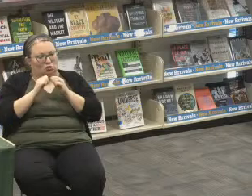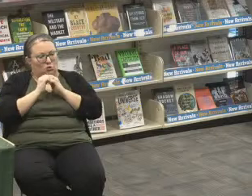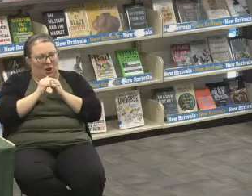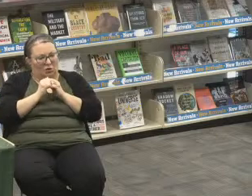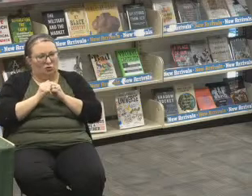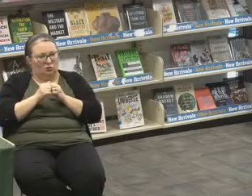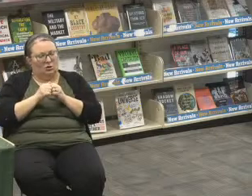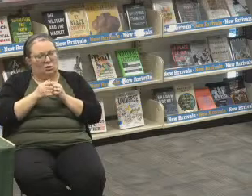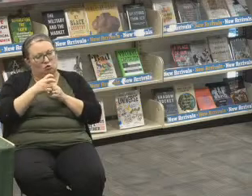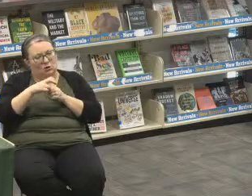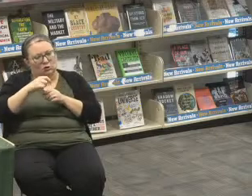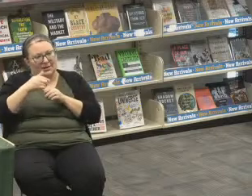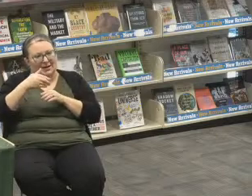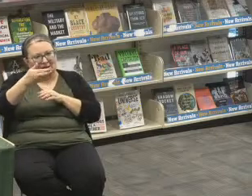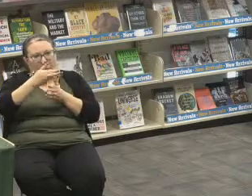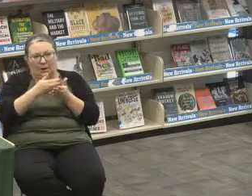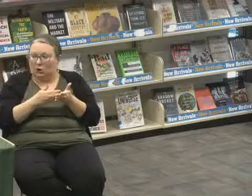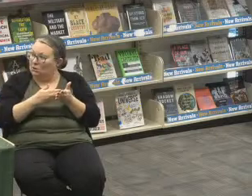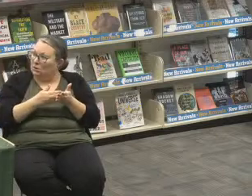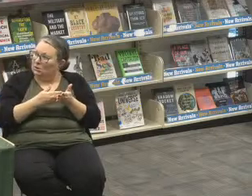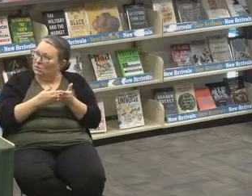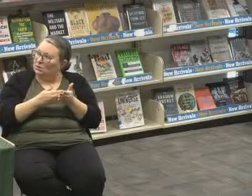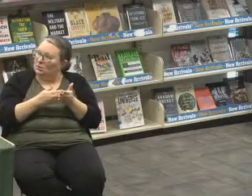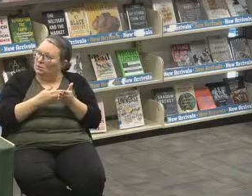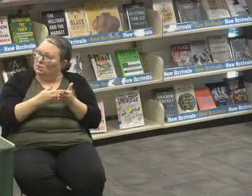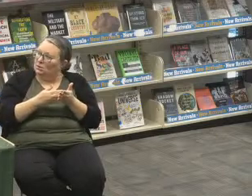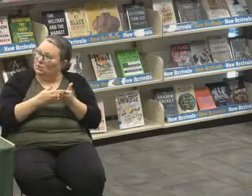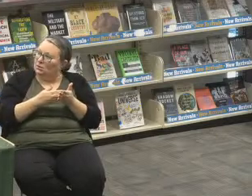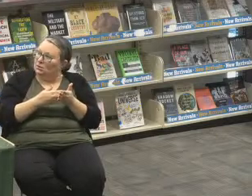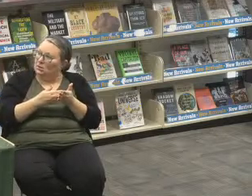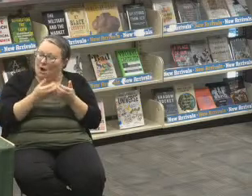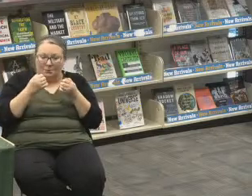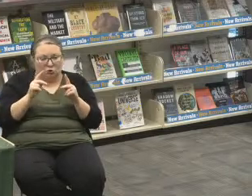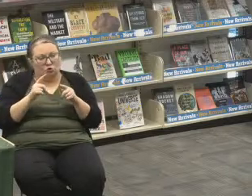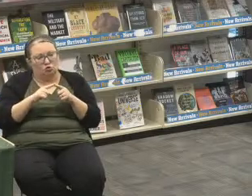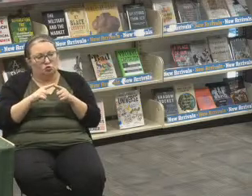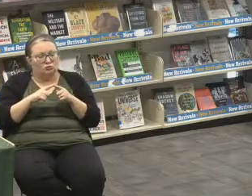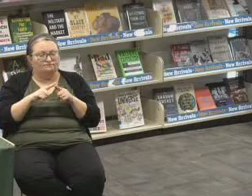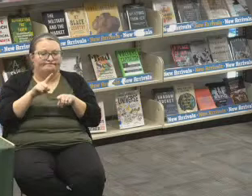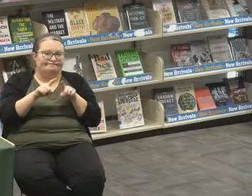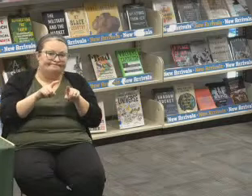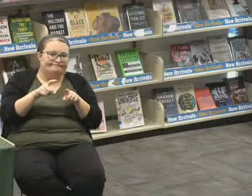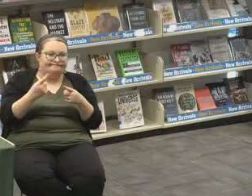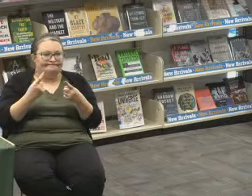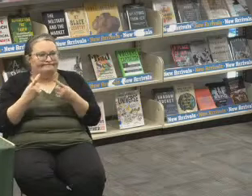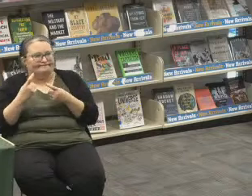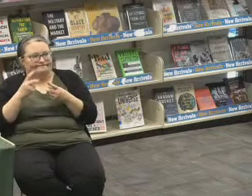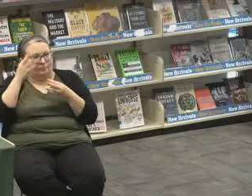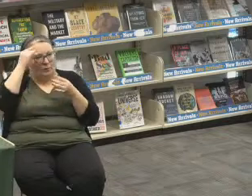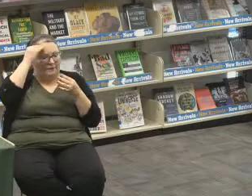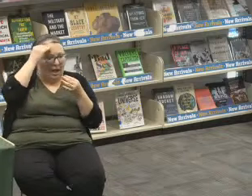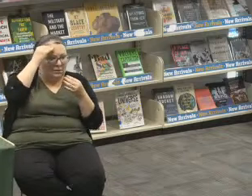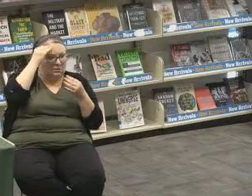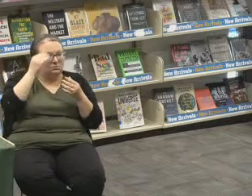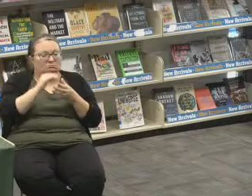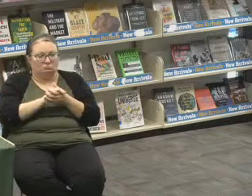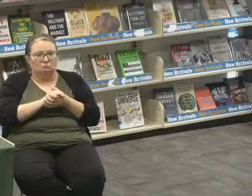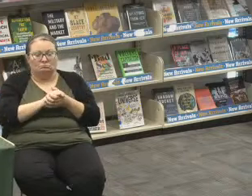of transition to the next segment, which is a chance to kind of ask questions or reflect